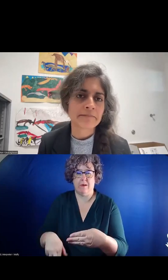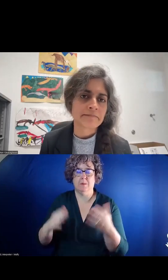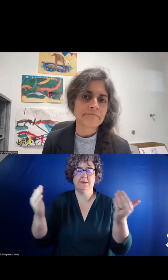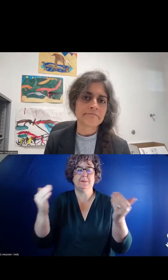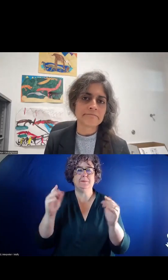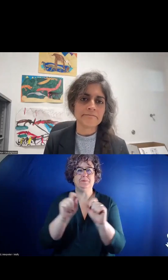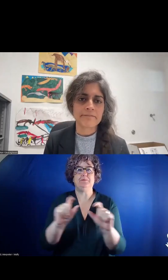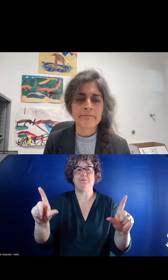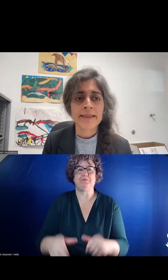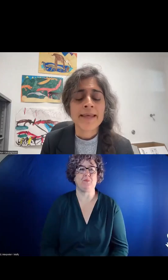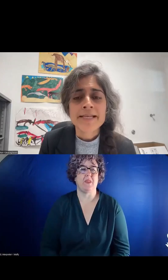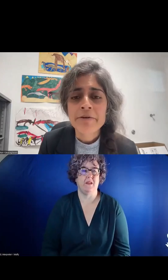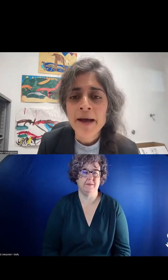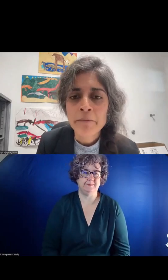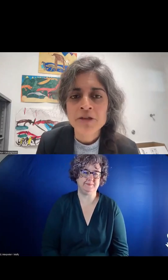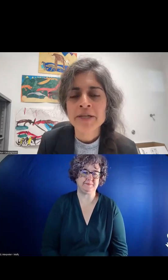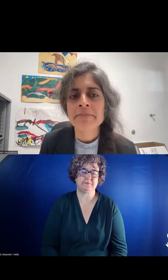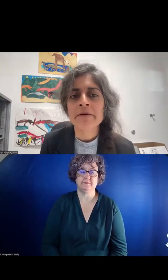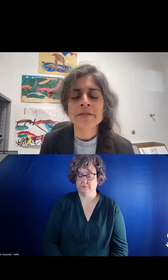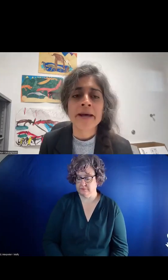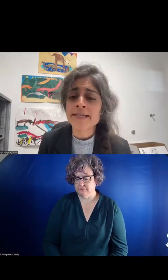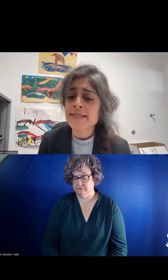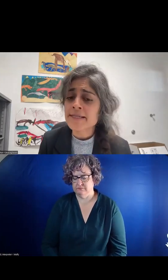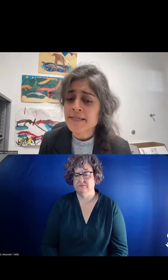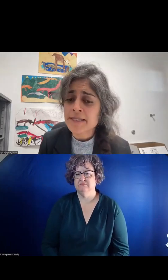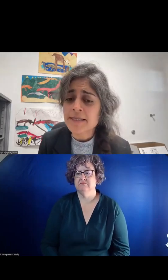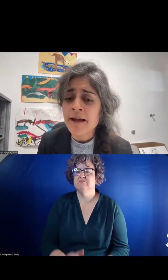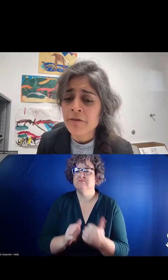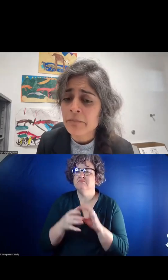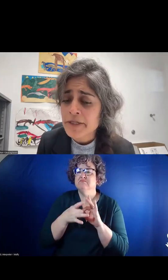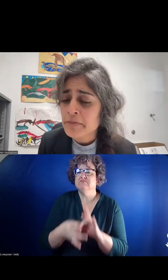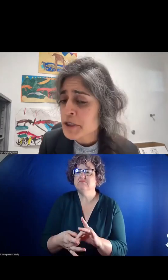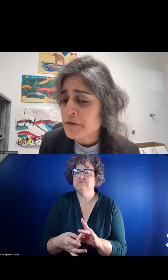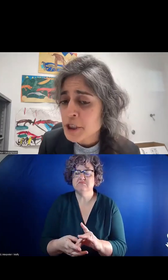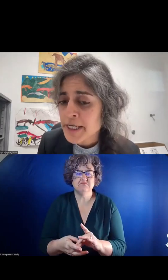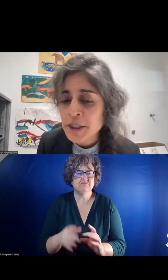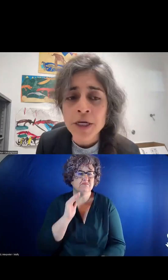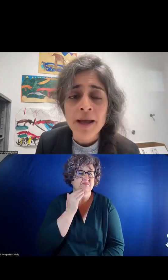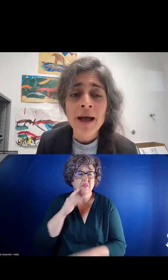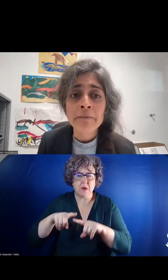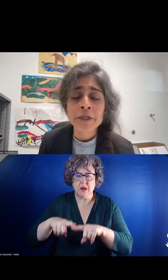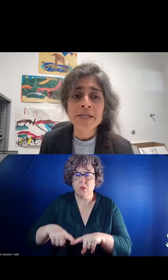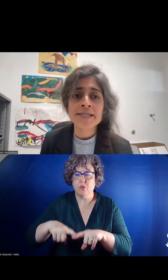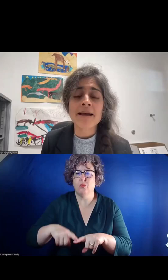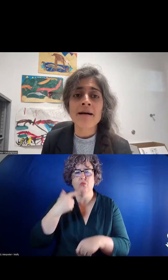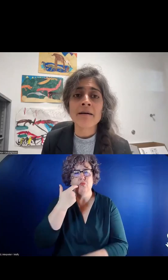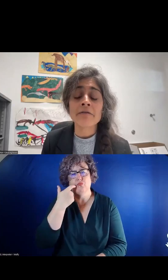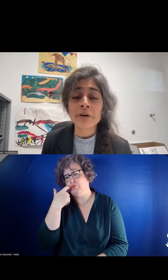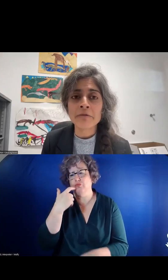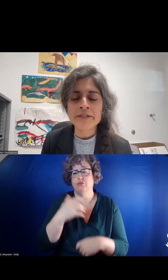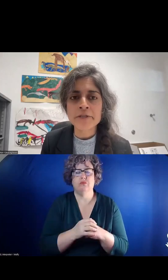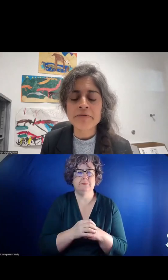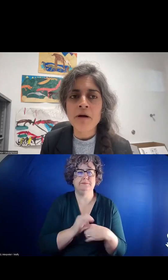slide. So how do we treat tobacco dependence? This is a slide from Prescription for Change, which is